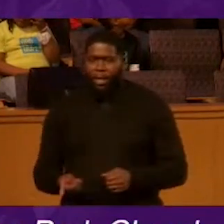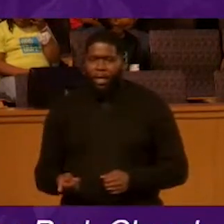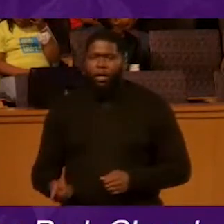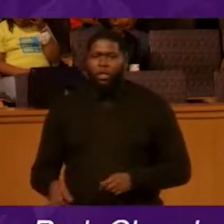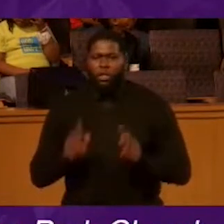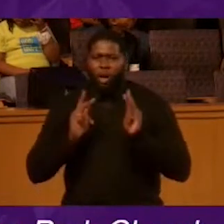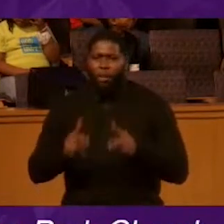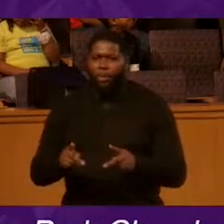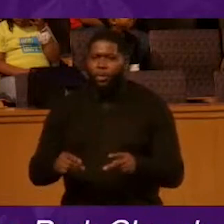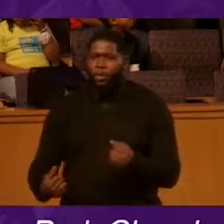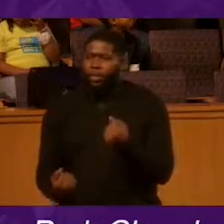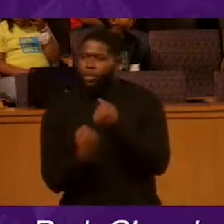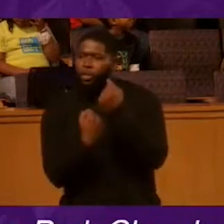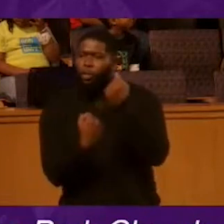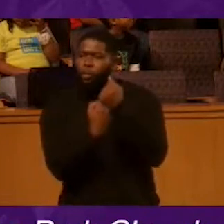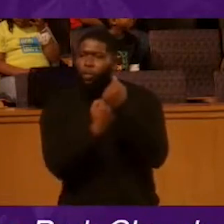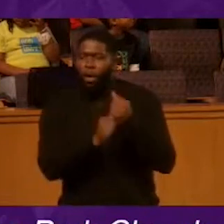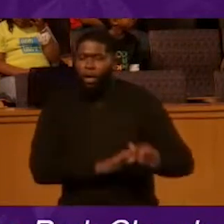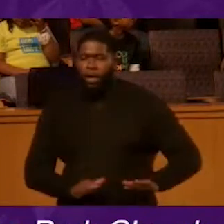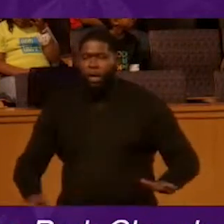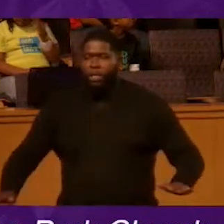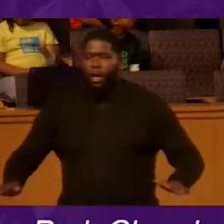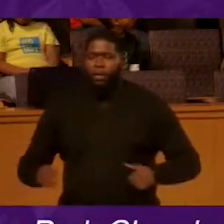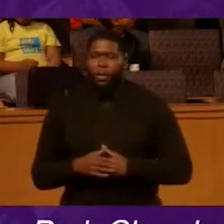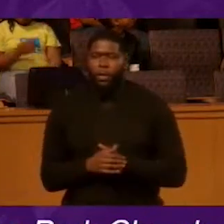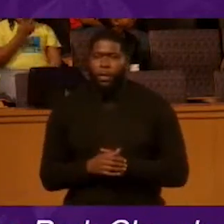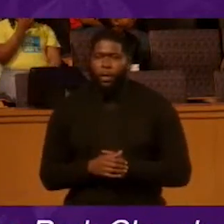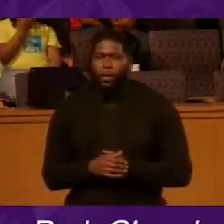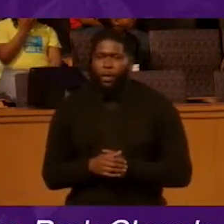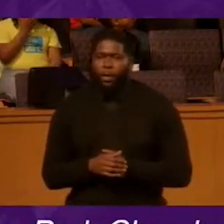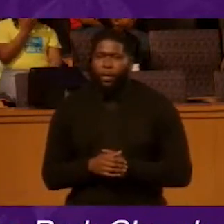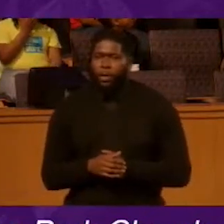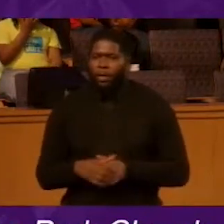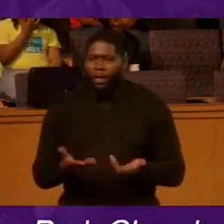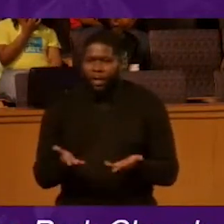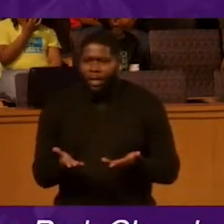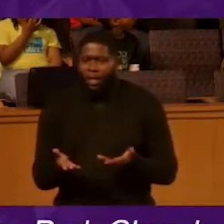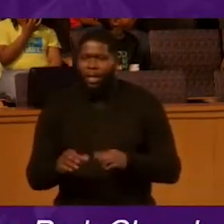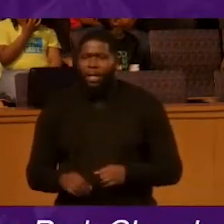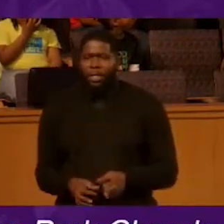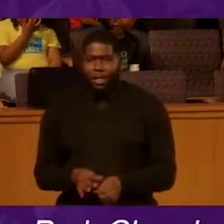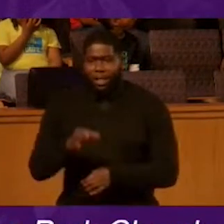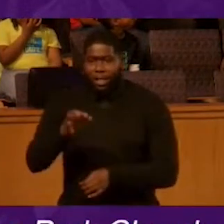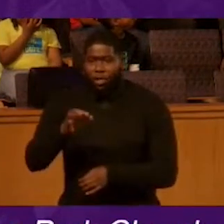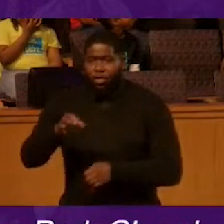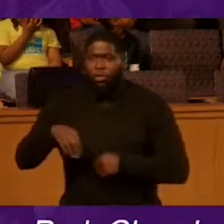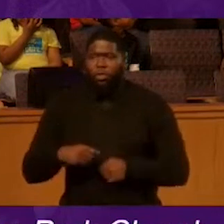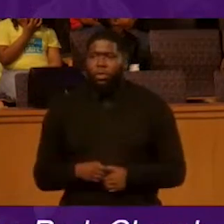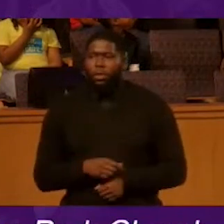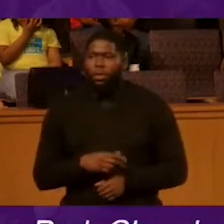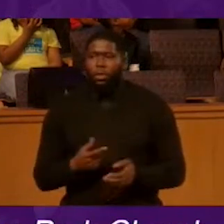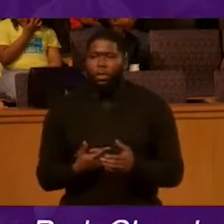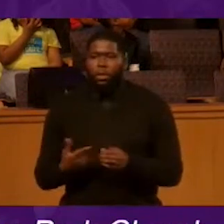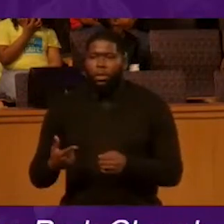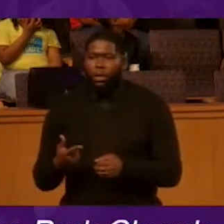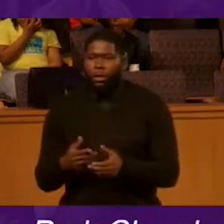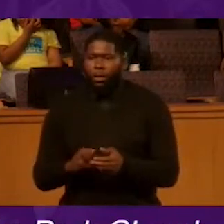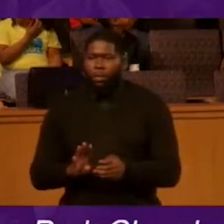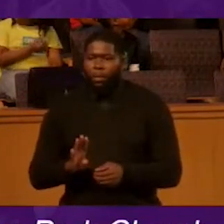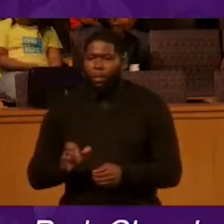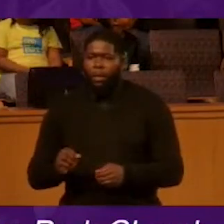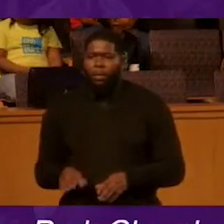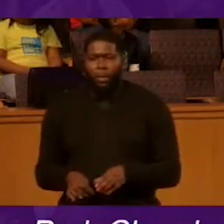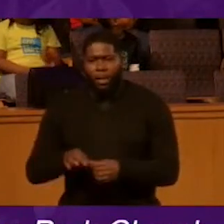for you to sponsor a child as well. Give a child the chance to choose you. Be chosen